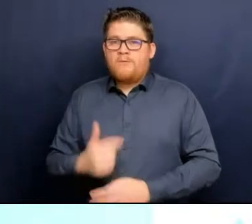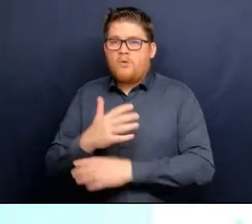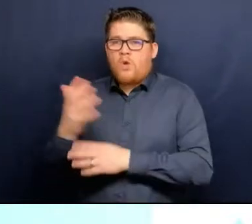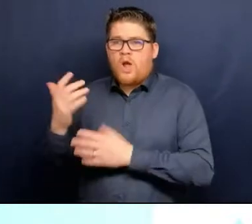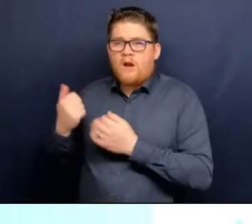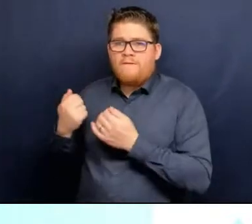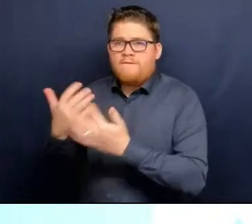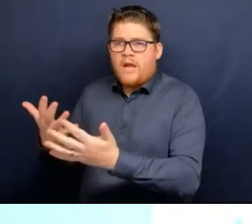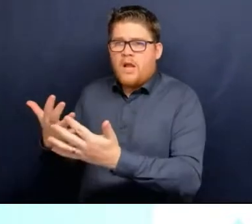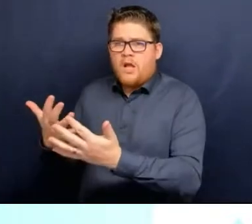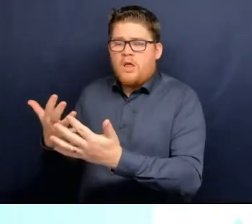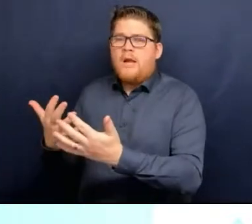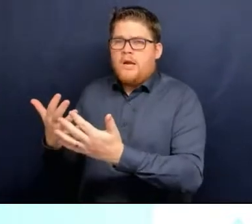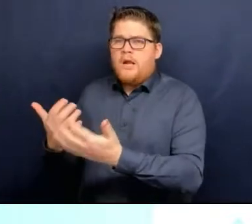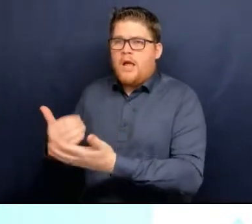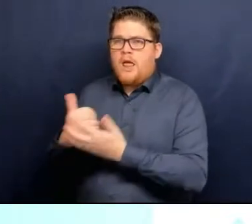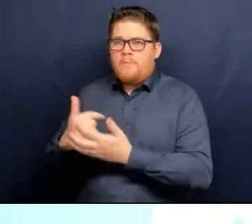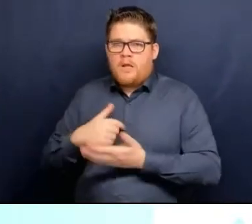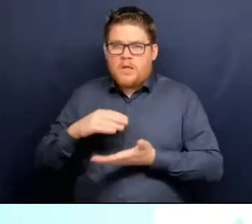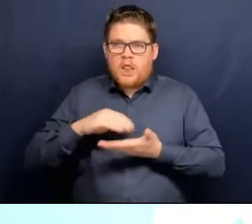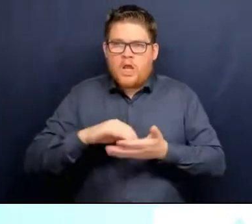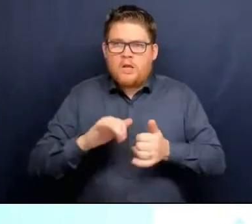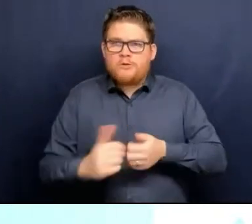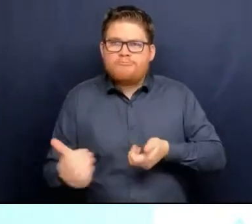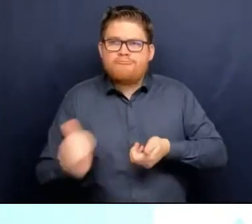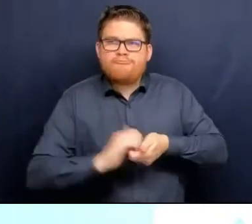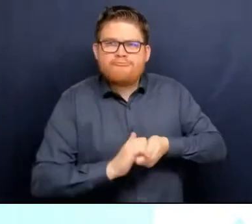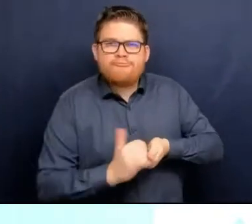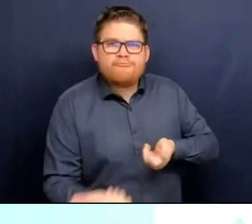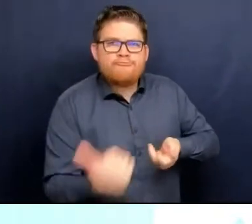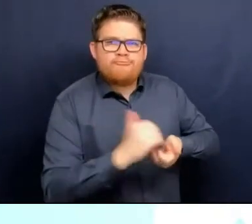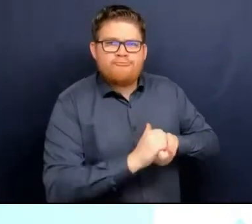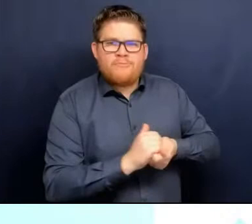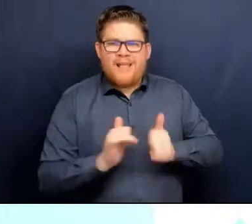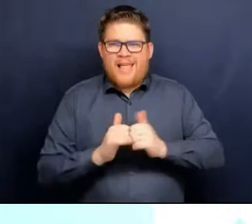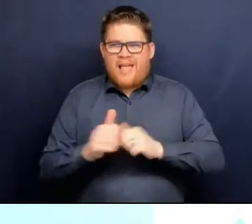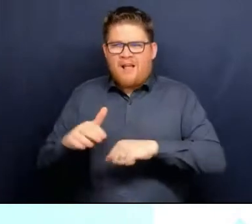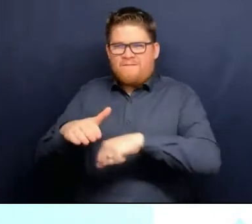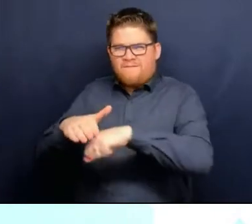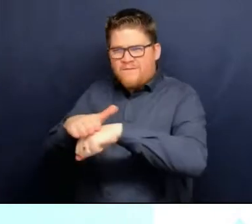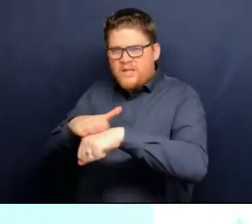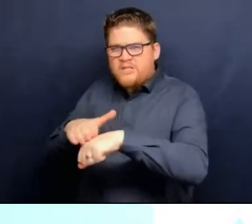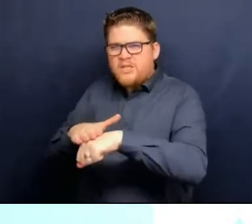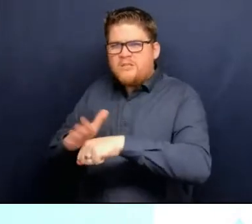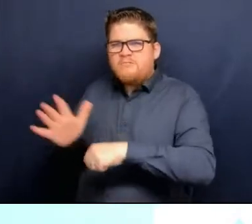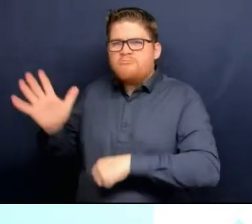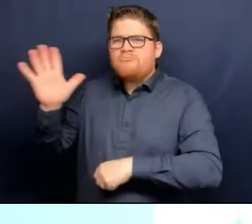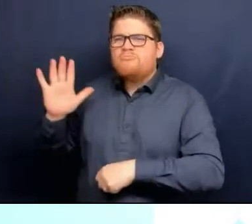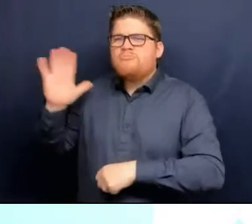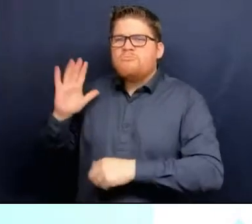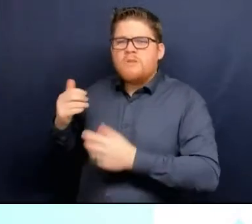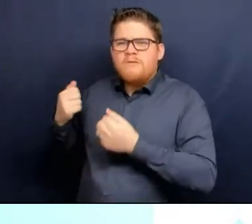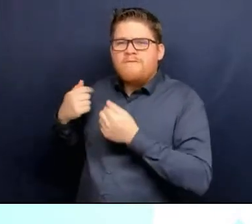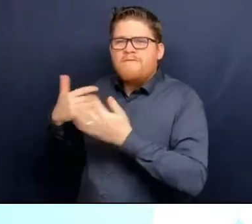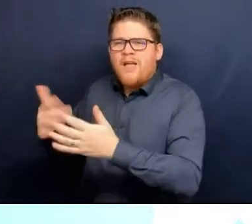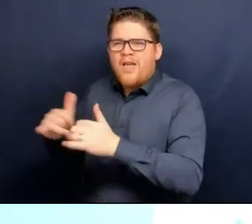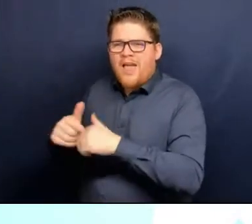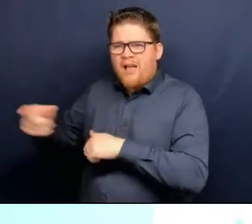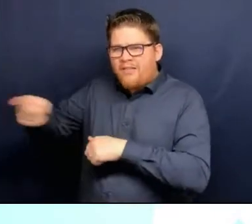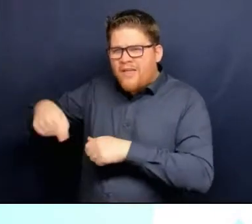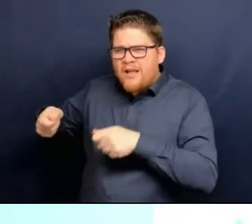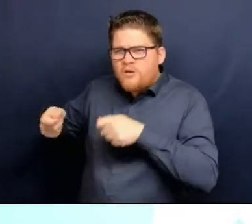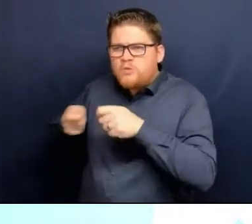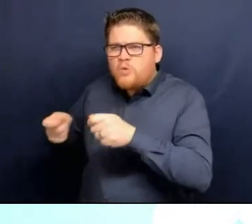traditional understandings of how we manage fires. It brought together someone of George Abbott's stature who had been a member of this place and understood